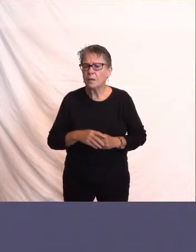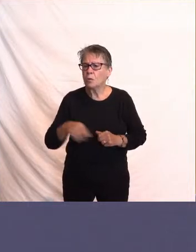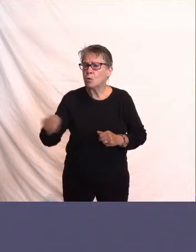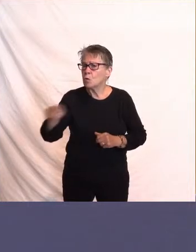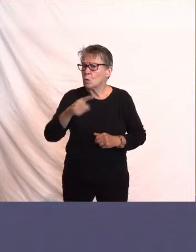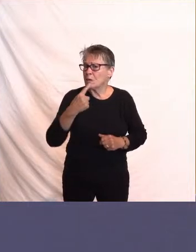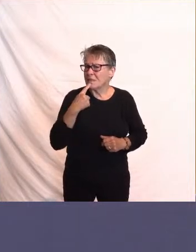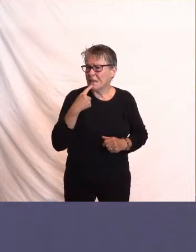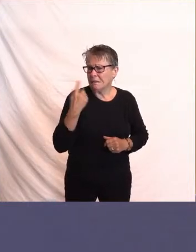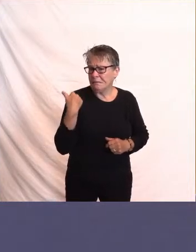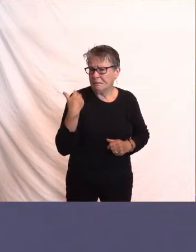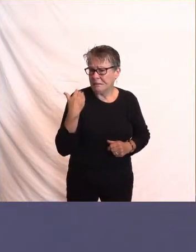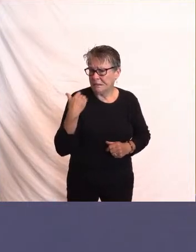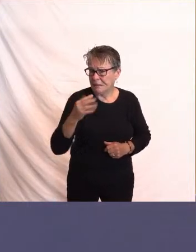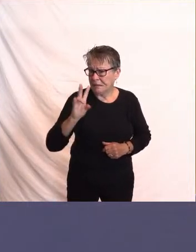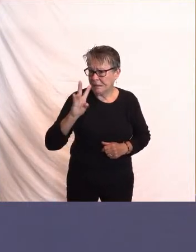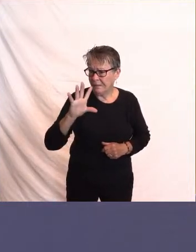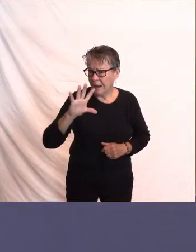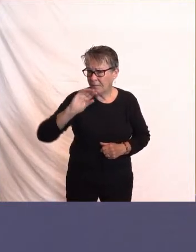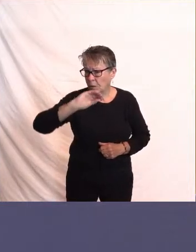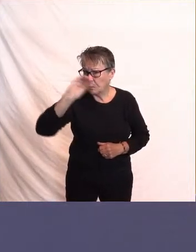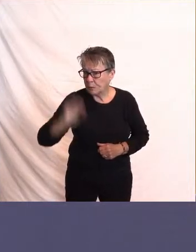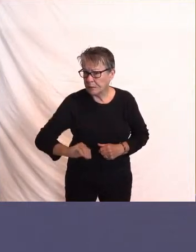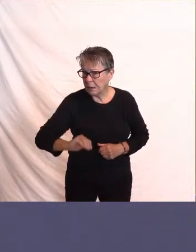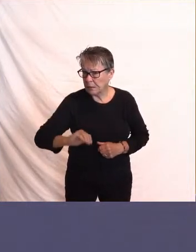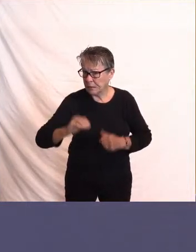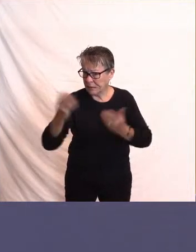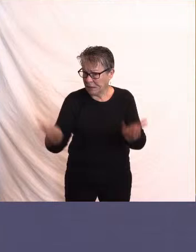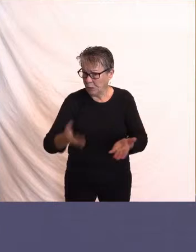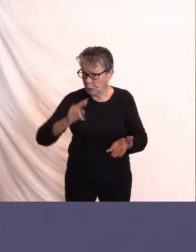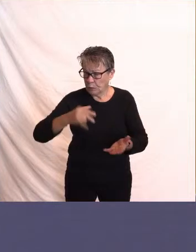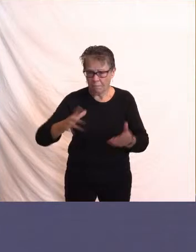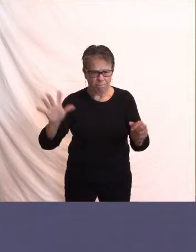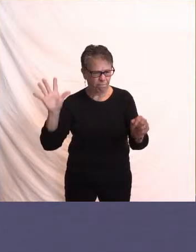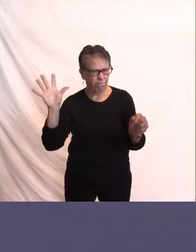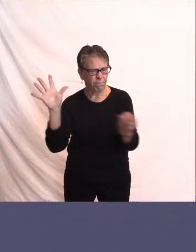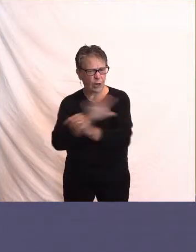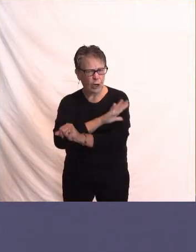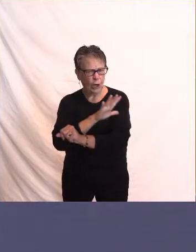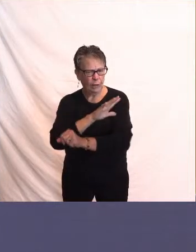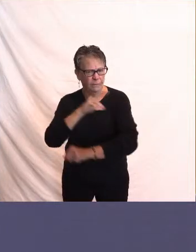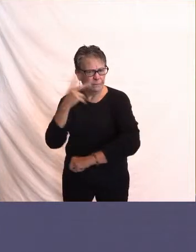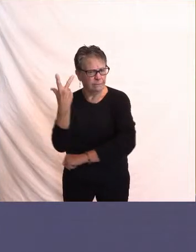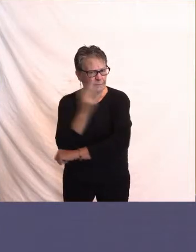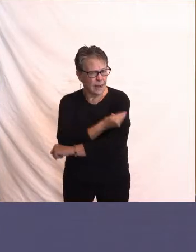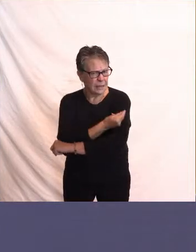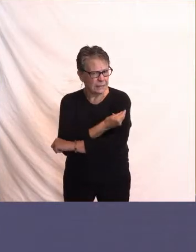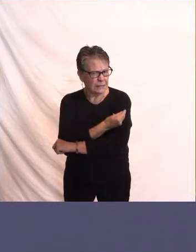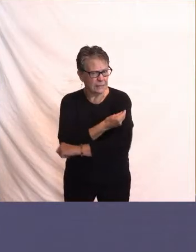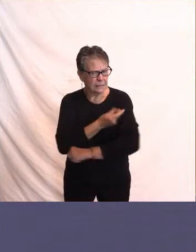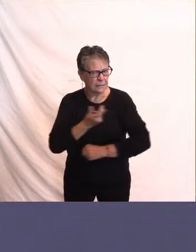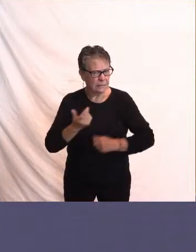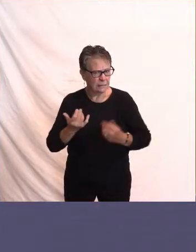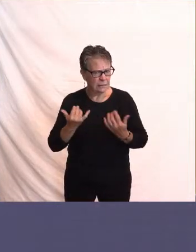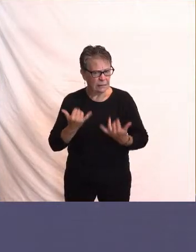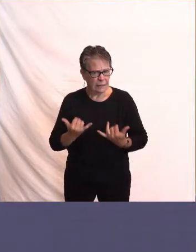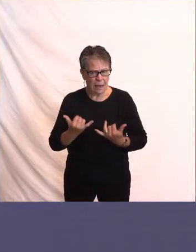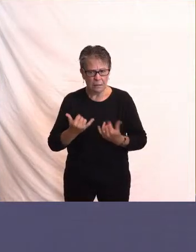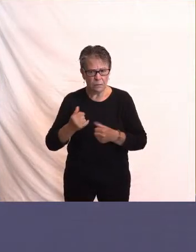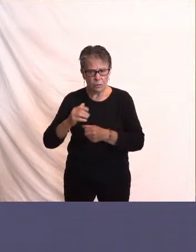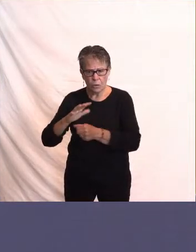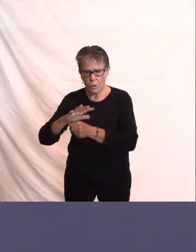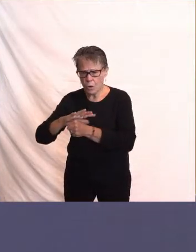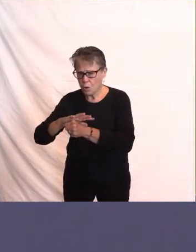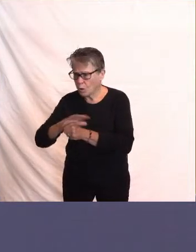Yep. You celebrated when it was 70. Did you make a mistake? Or is the virus and the Delta variant different than you expected? Are the vaccines